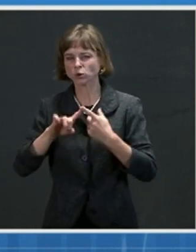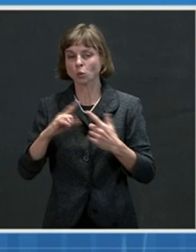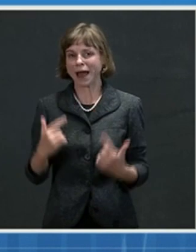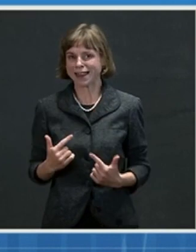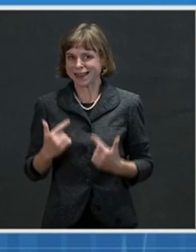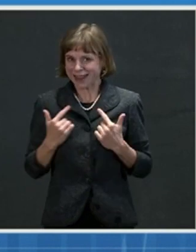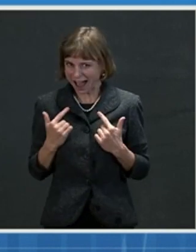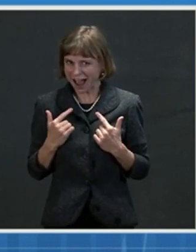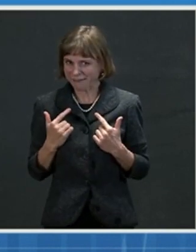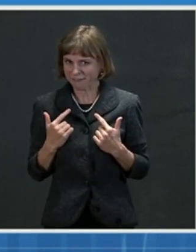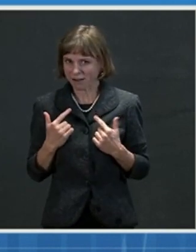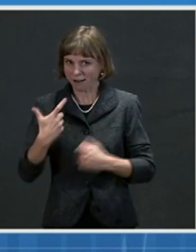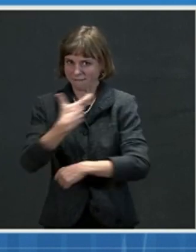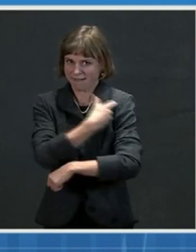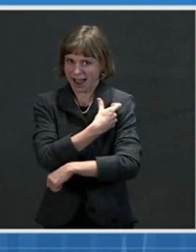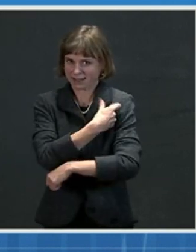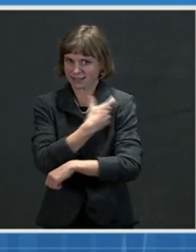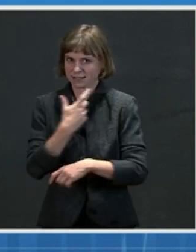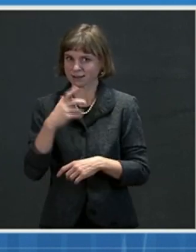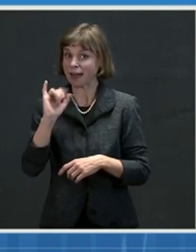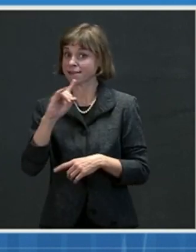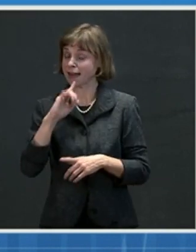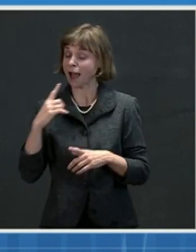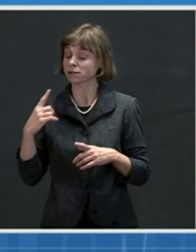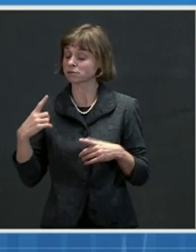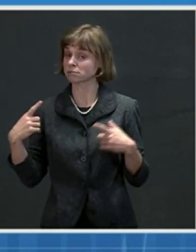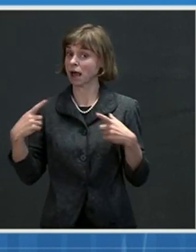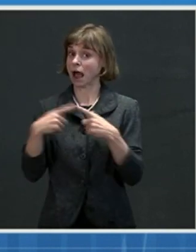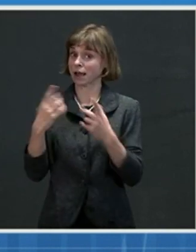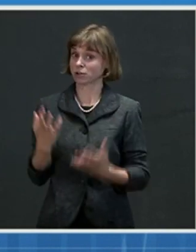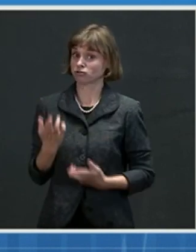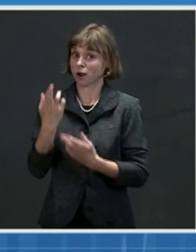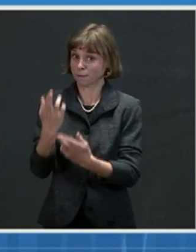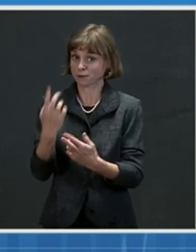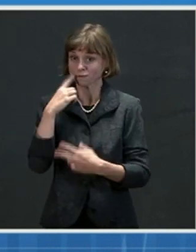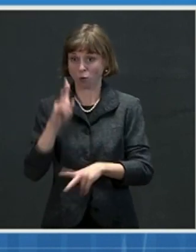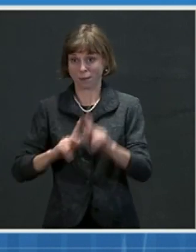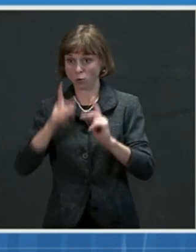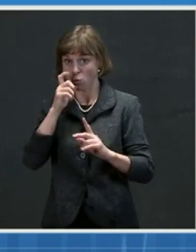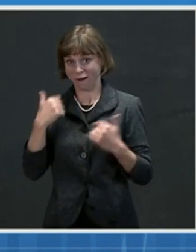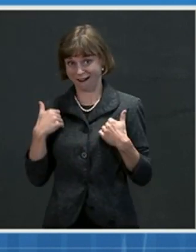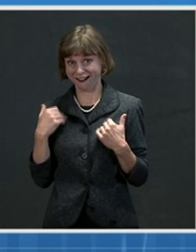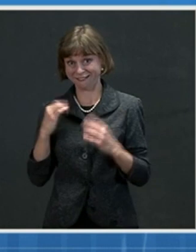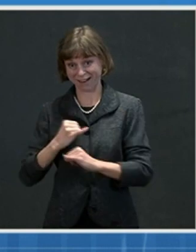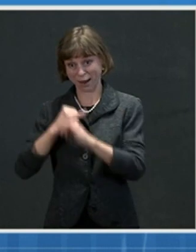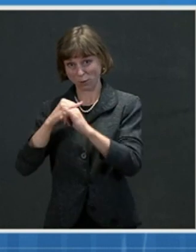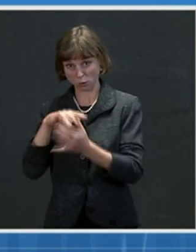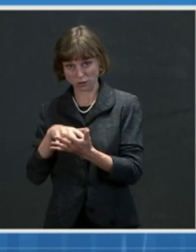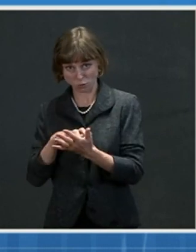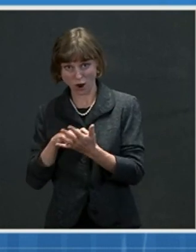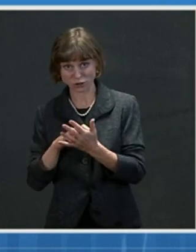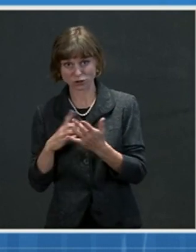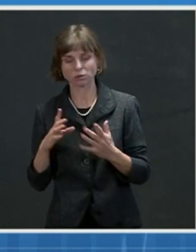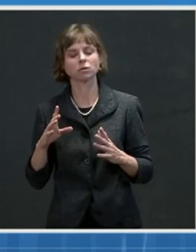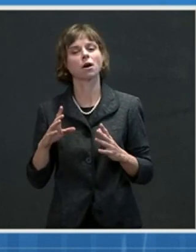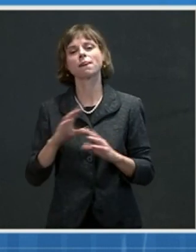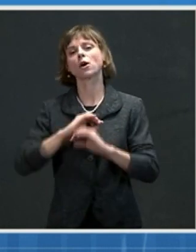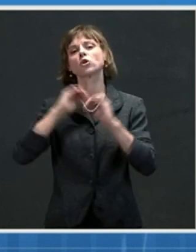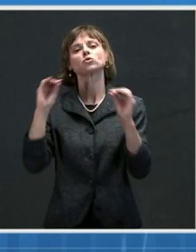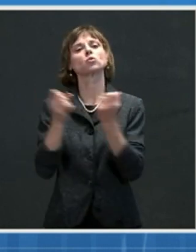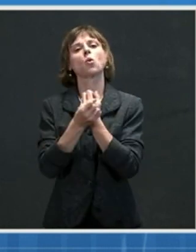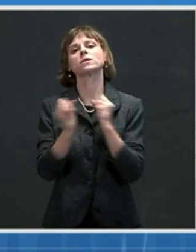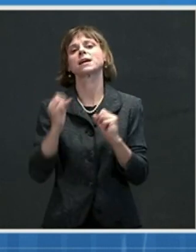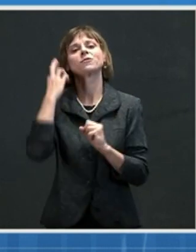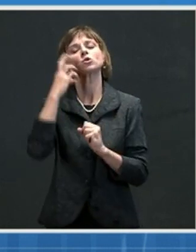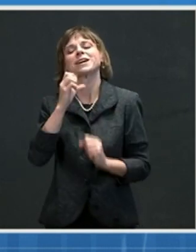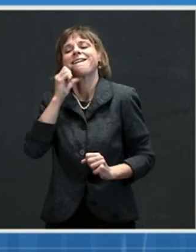vaccines, which are contraindicated in people who are immunosuppressed. There is no safety reason not to